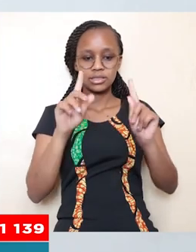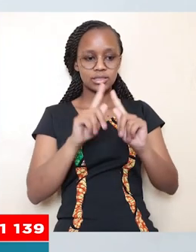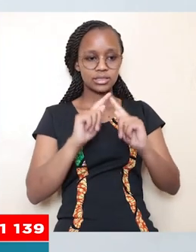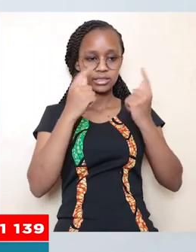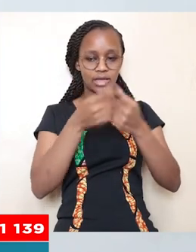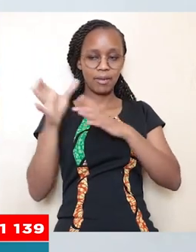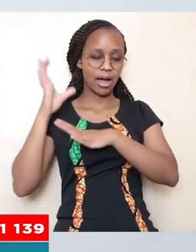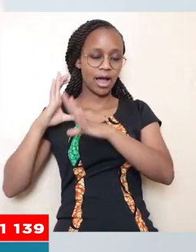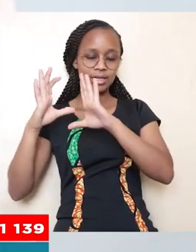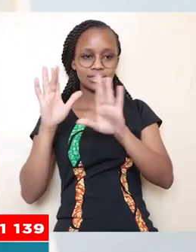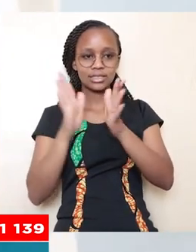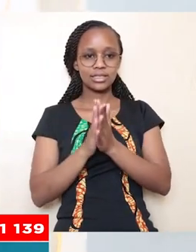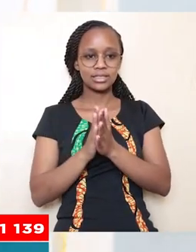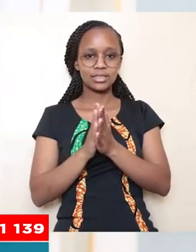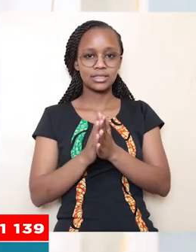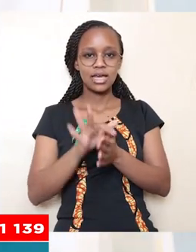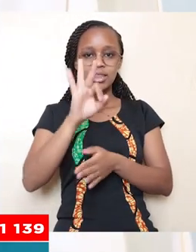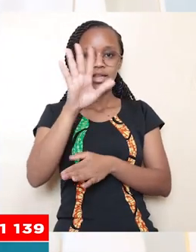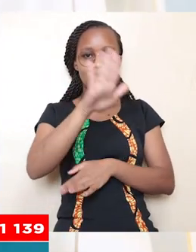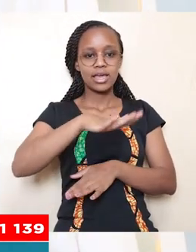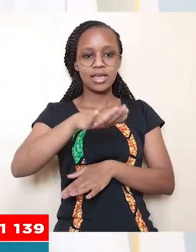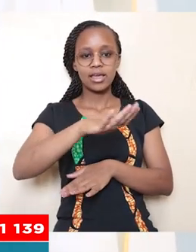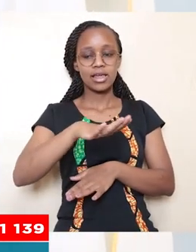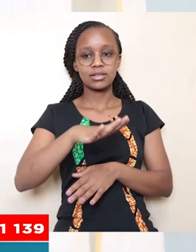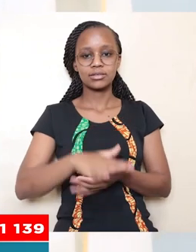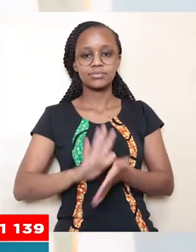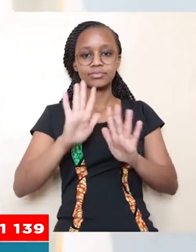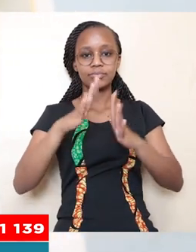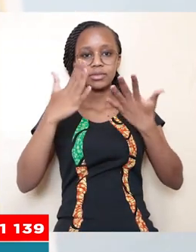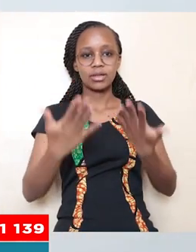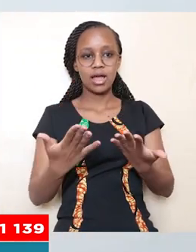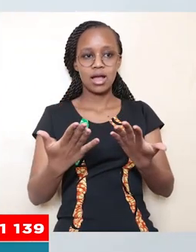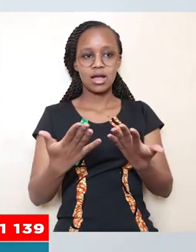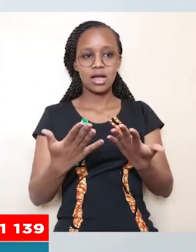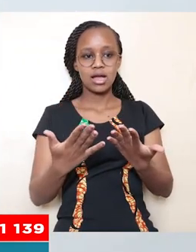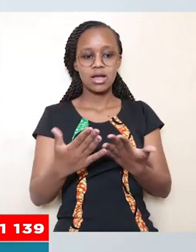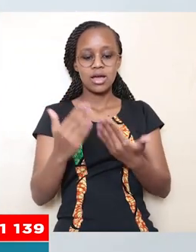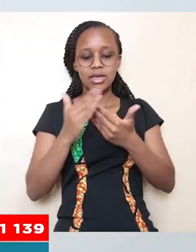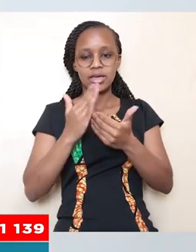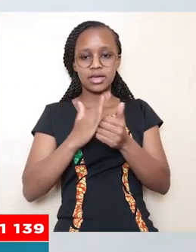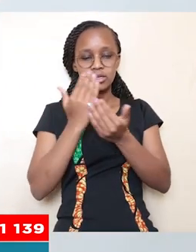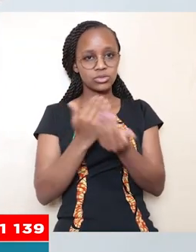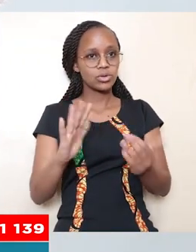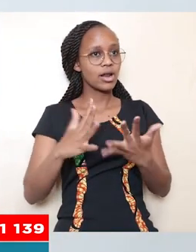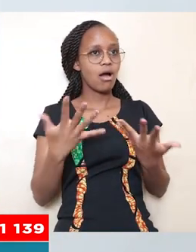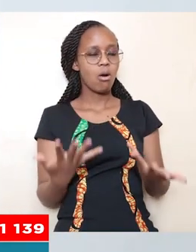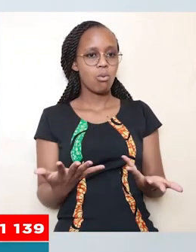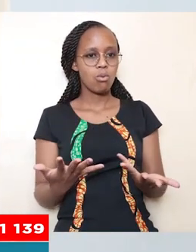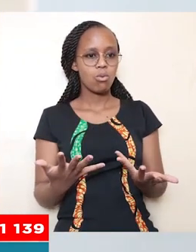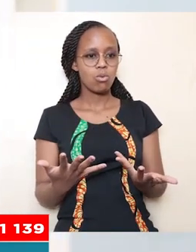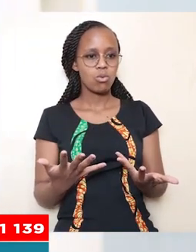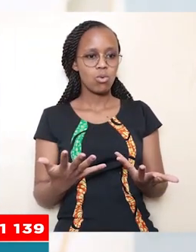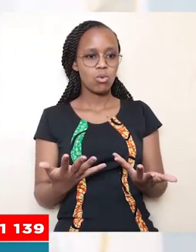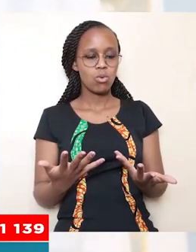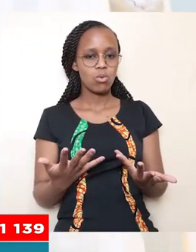about that culture on three areas. How they view their children, how